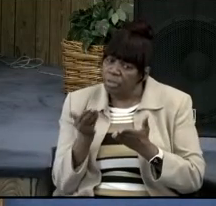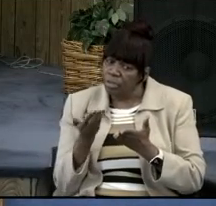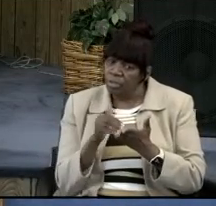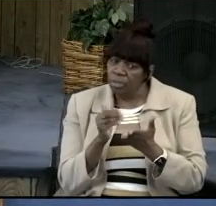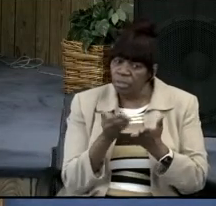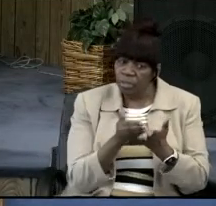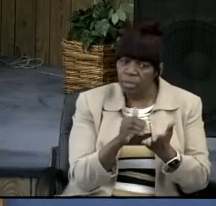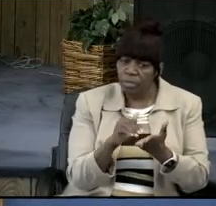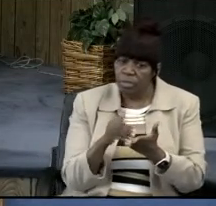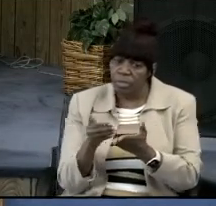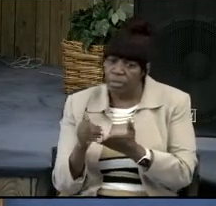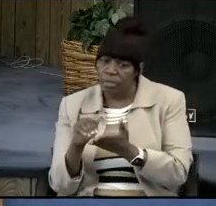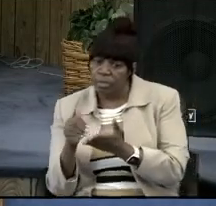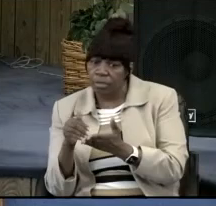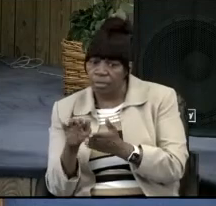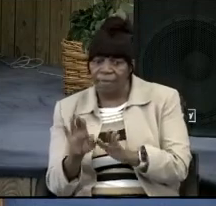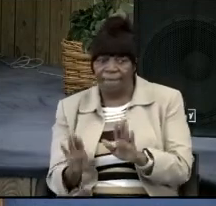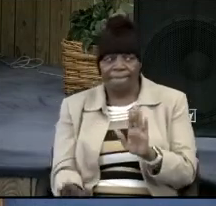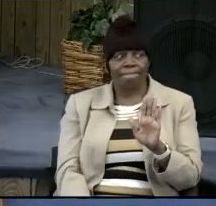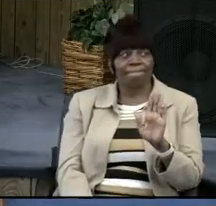if you don't know no better.